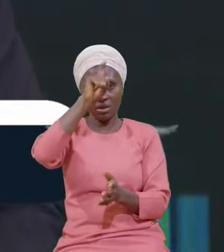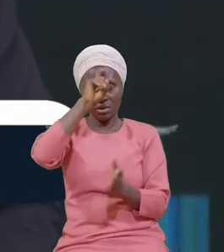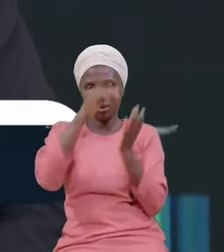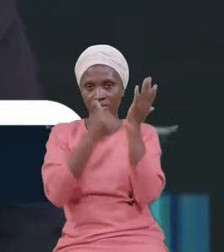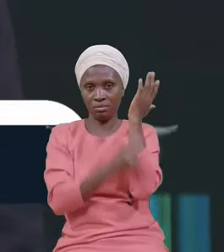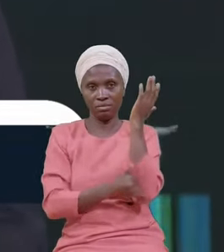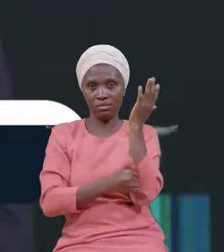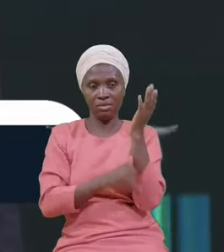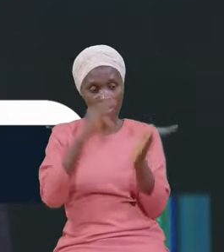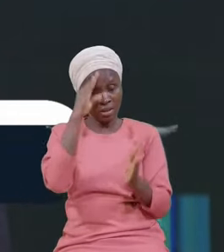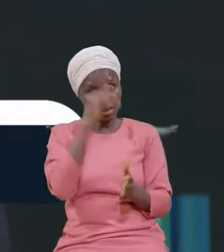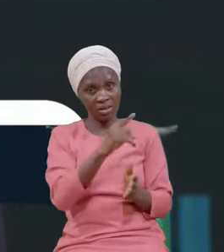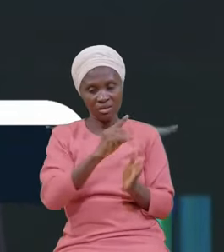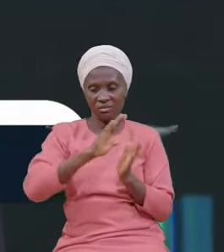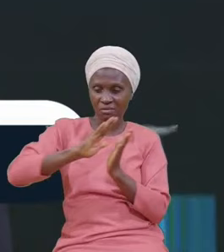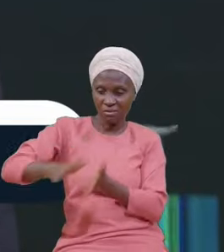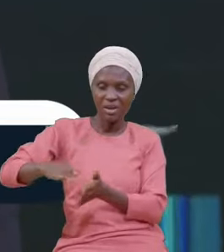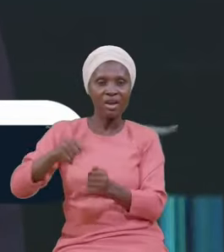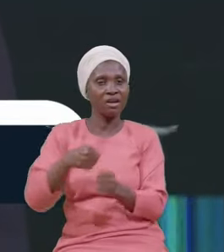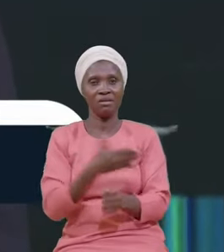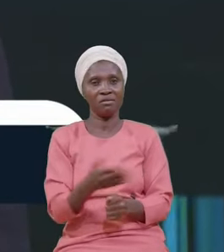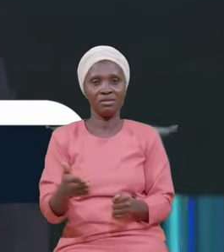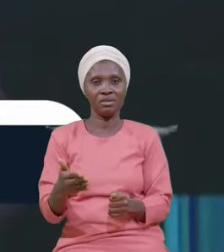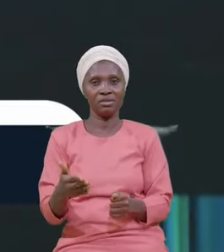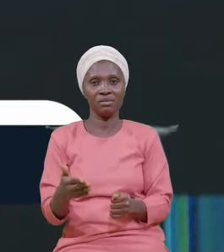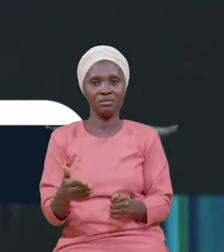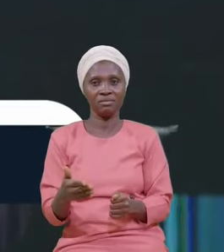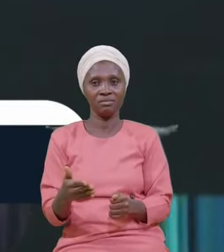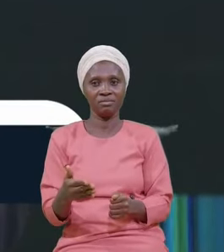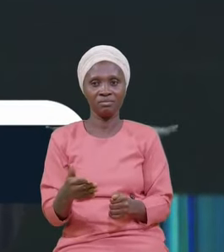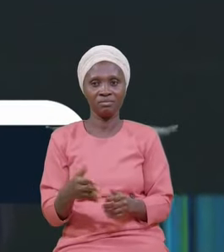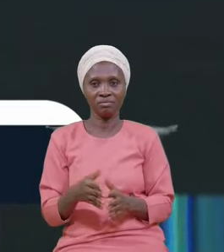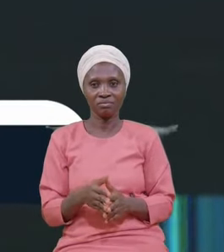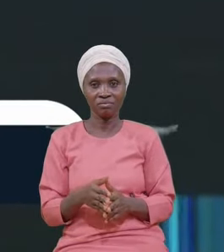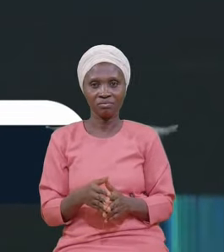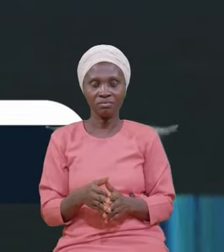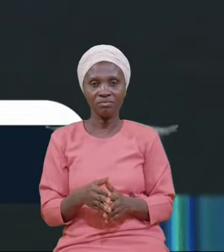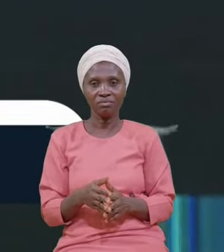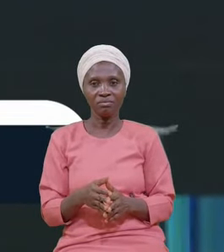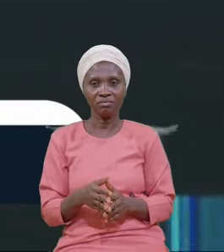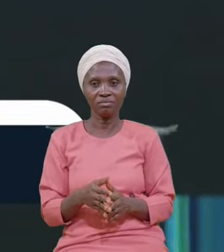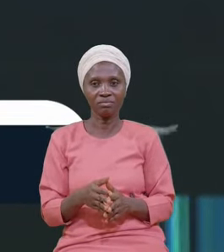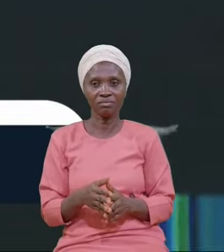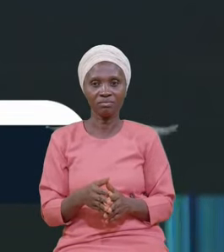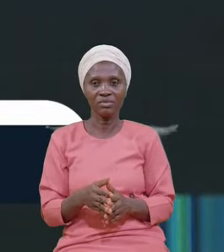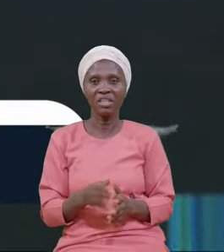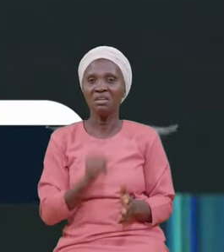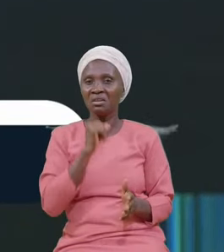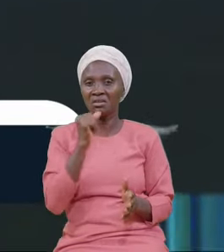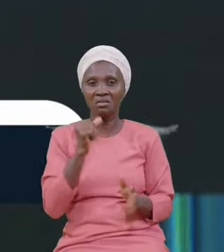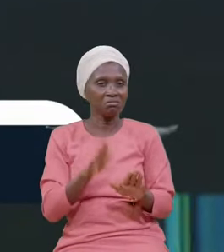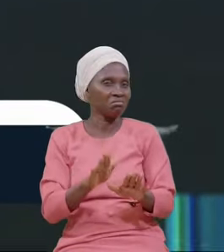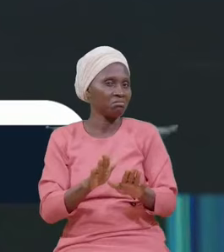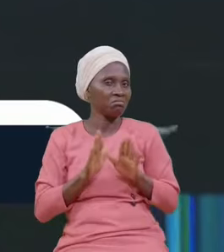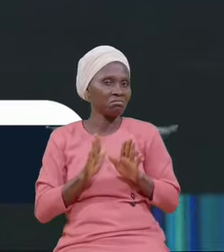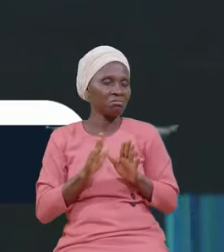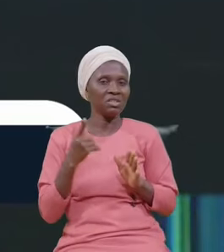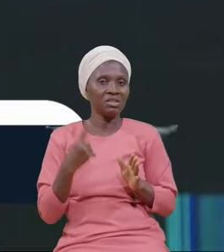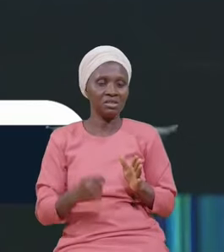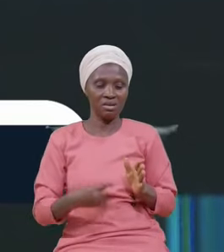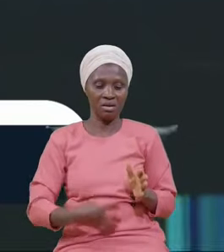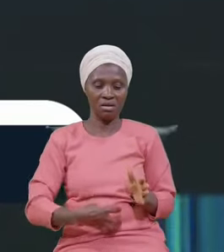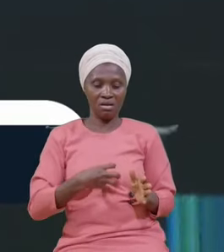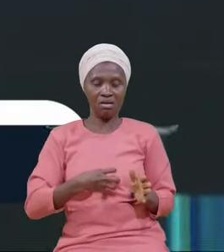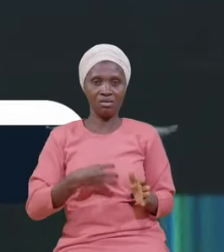everything even the desper tyrant in Egypt not fearing the Wrath of the